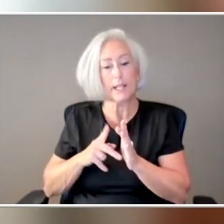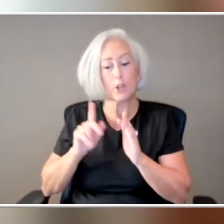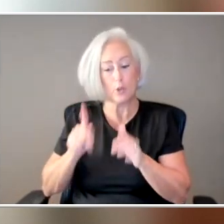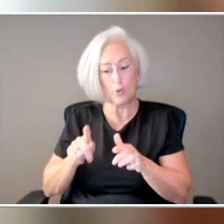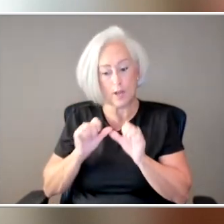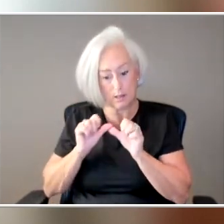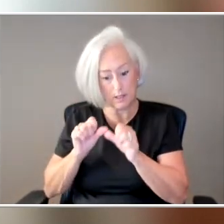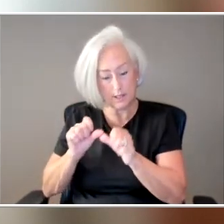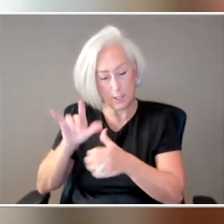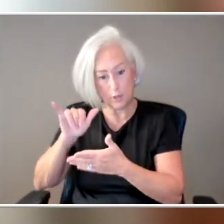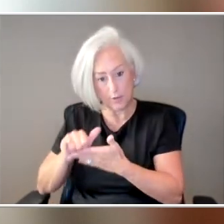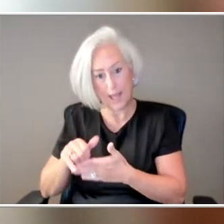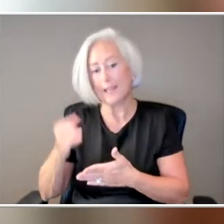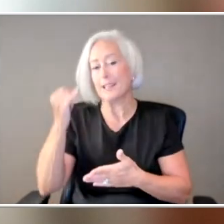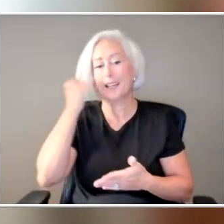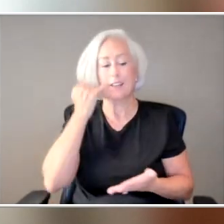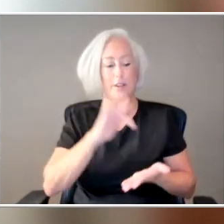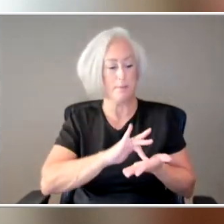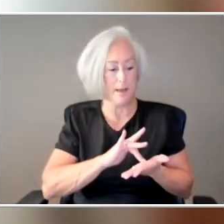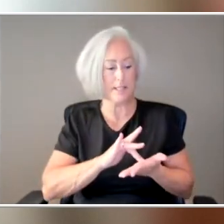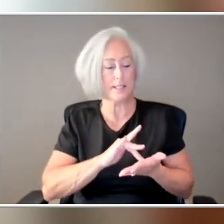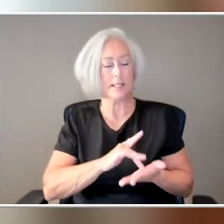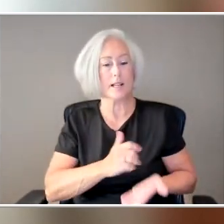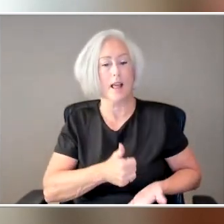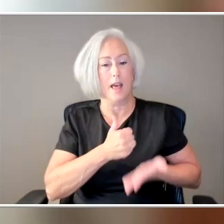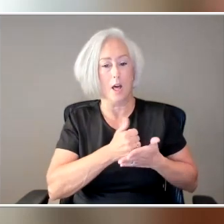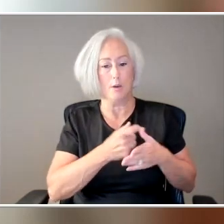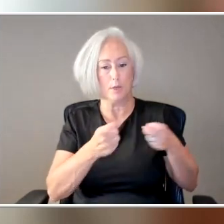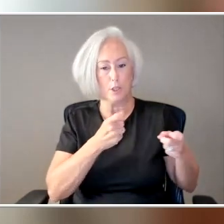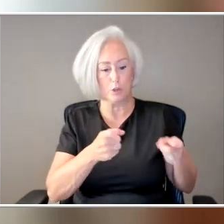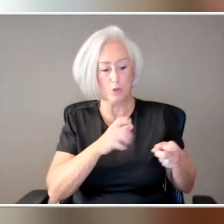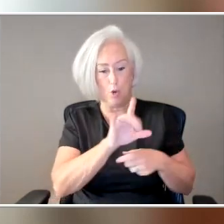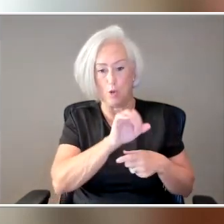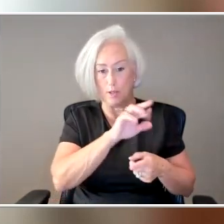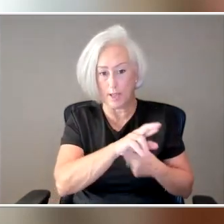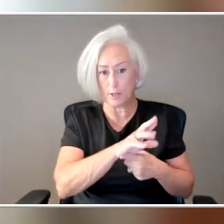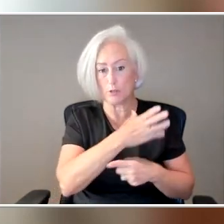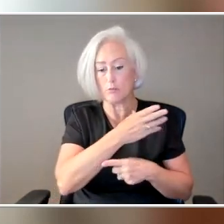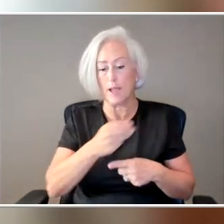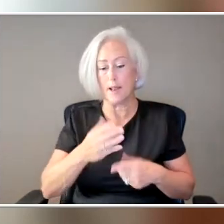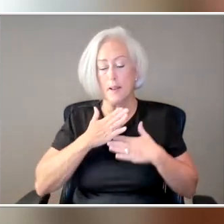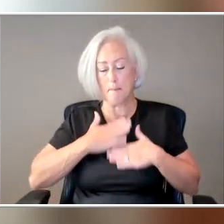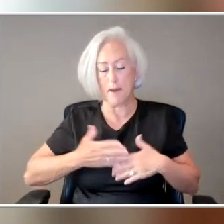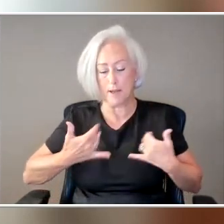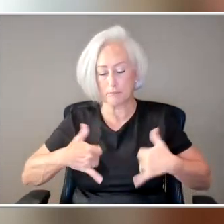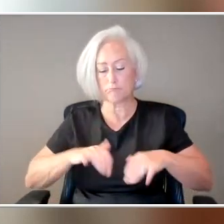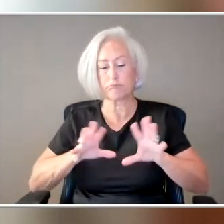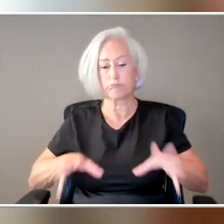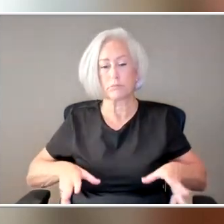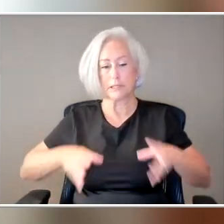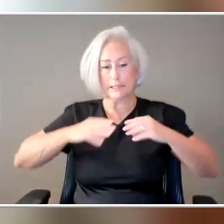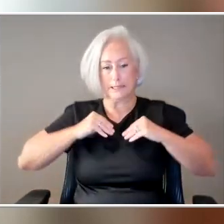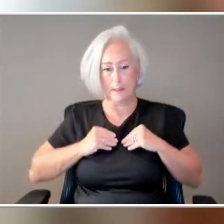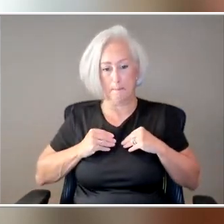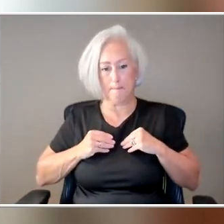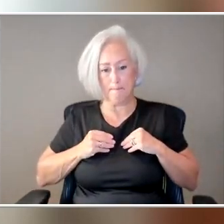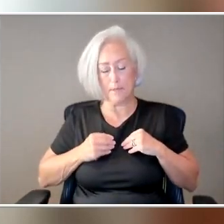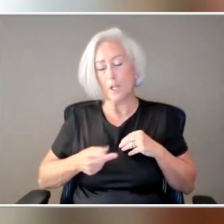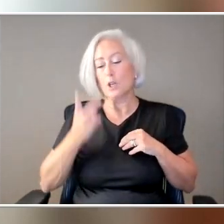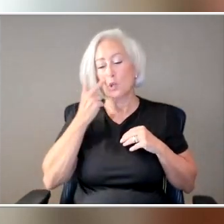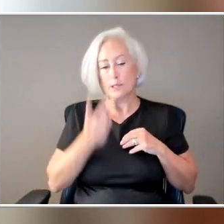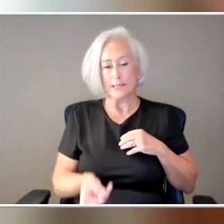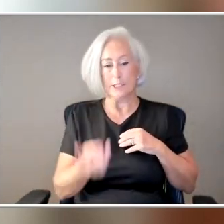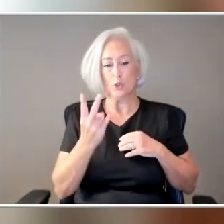to control the cancer and the body's tolerating them. And we see 2 great examples here